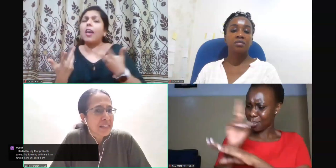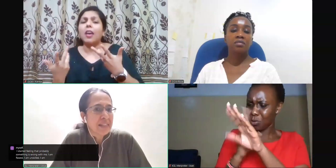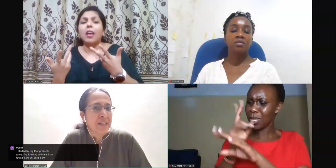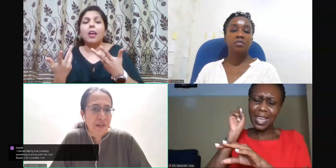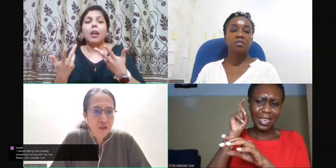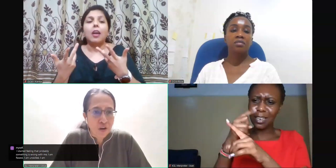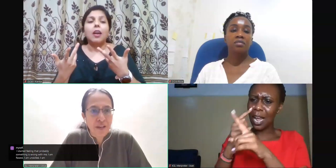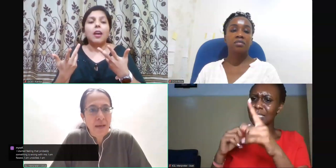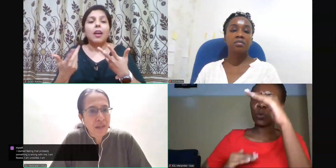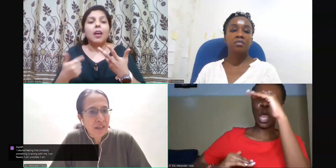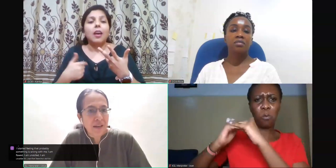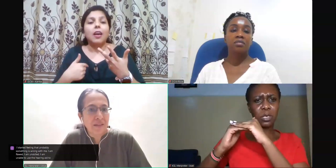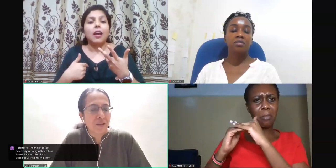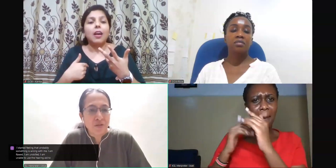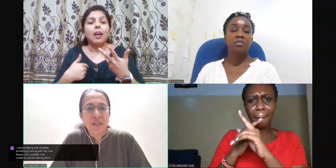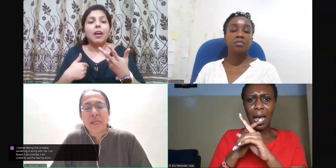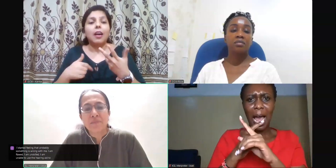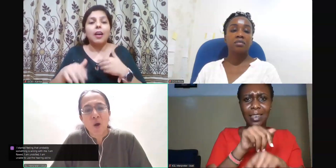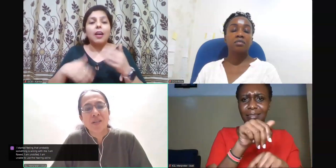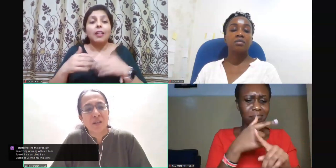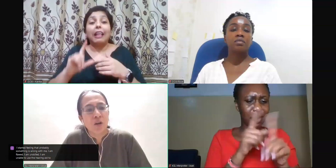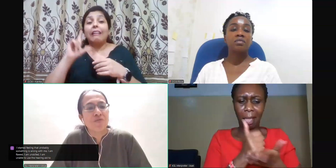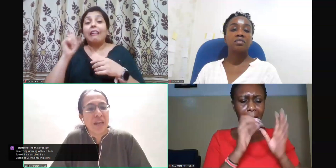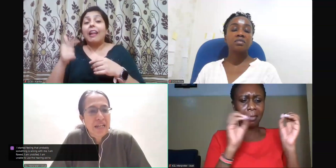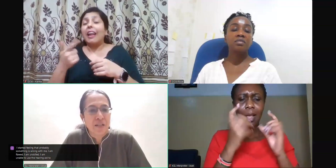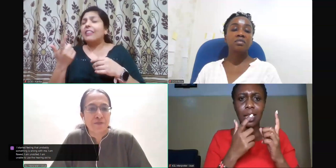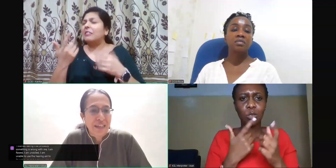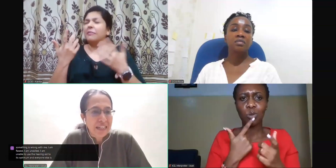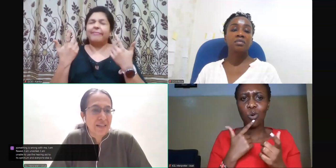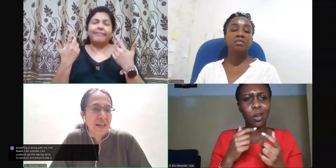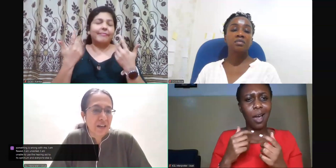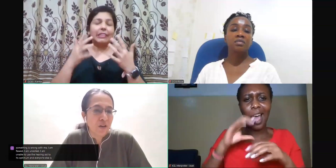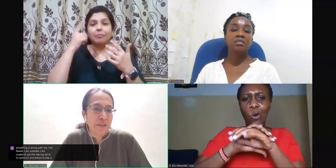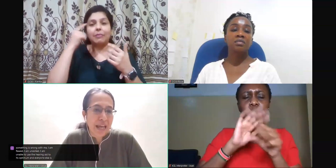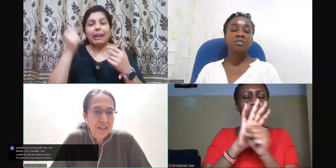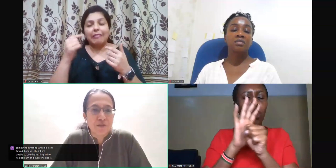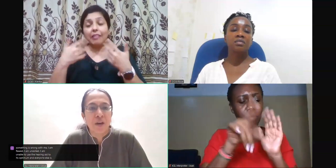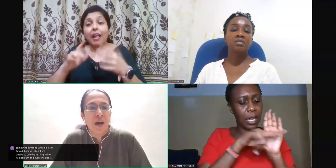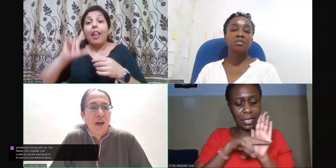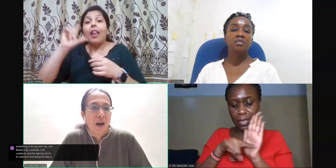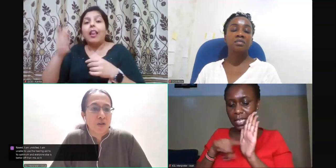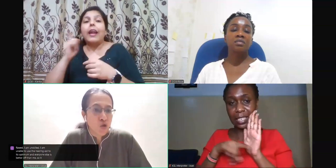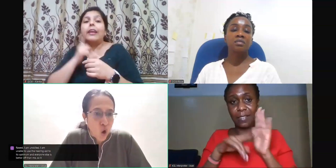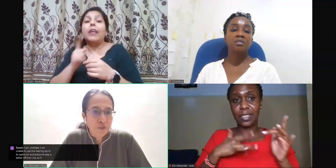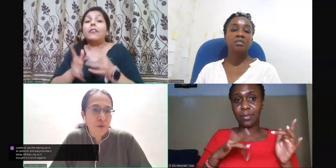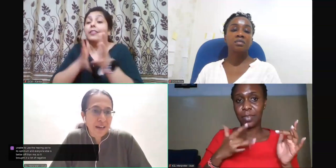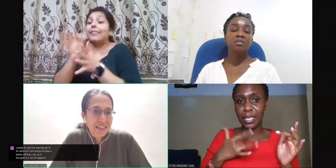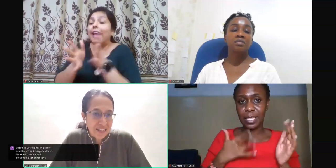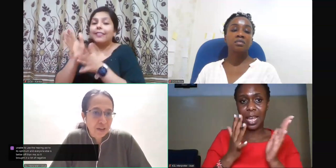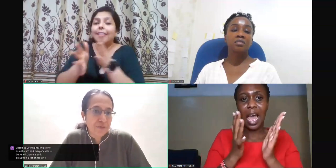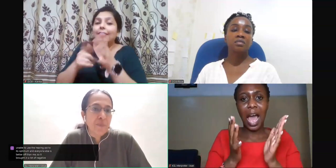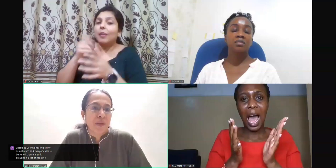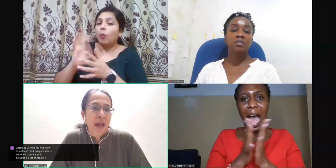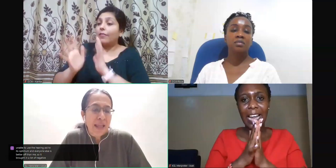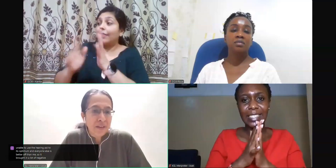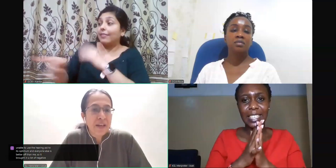everyone else is better off than me. And, so it brought in a lot of negative feelings and a lot of negative talk for